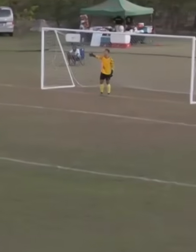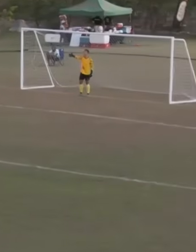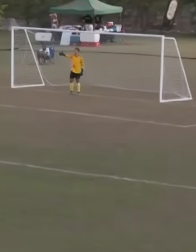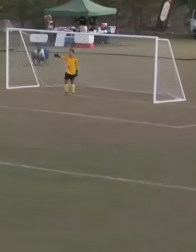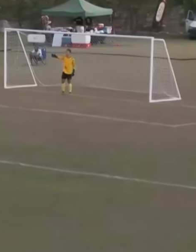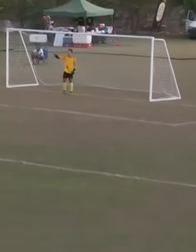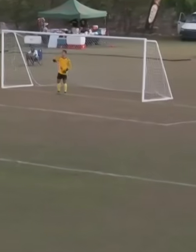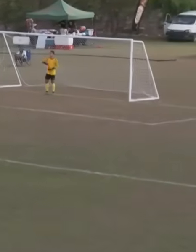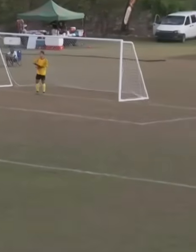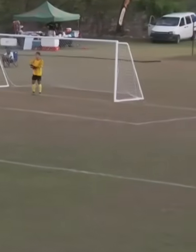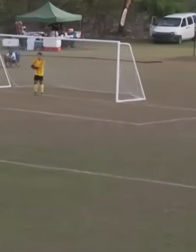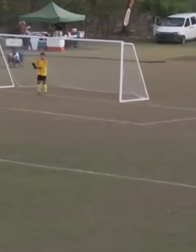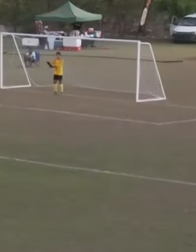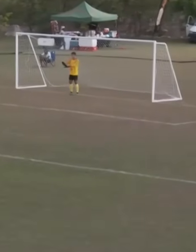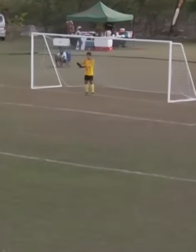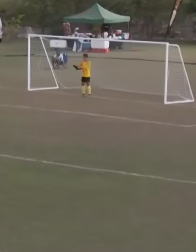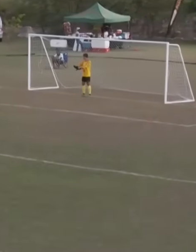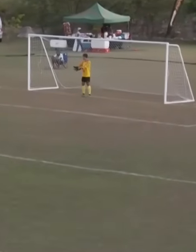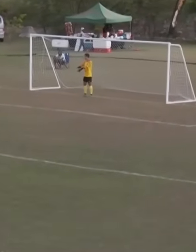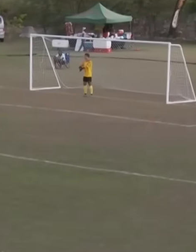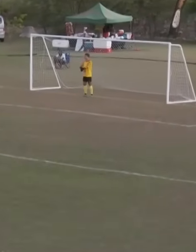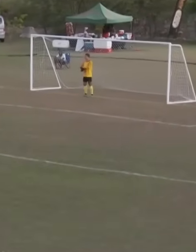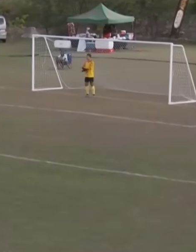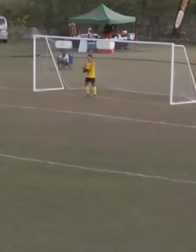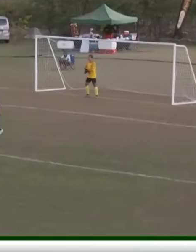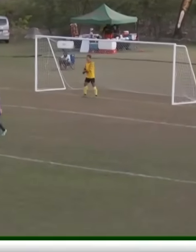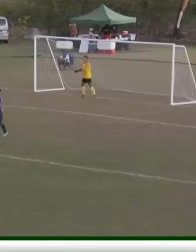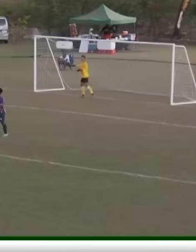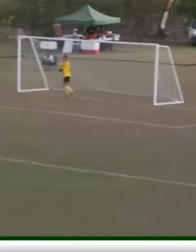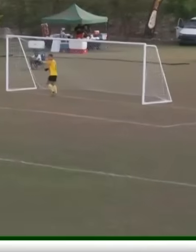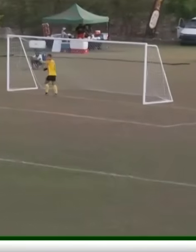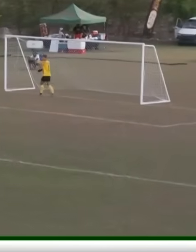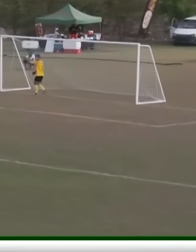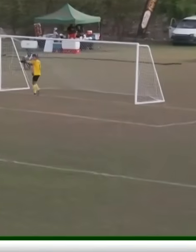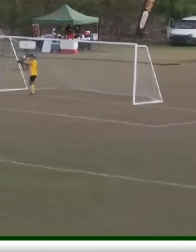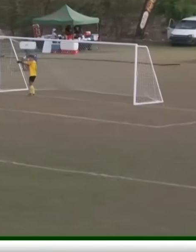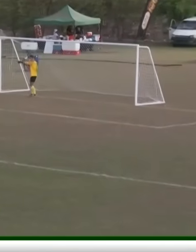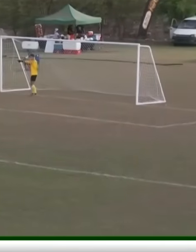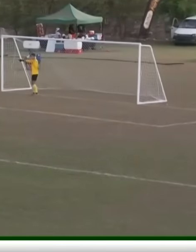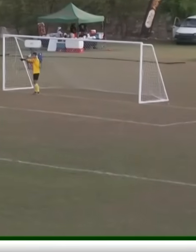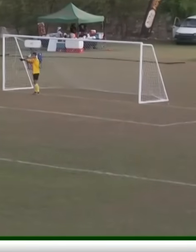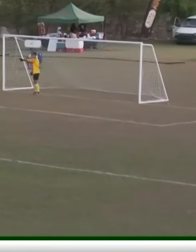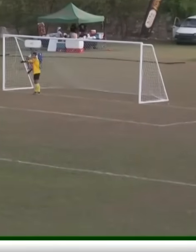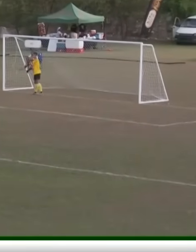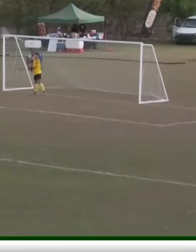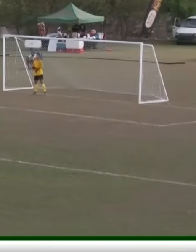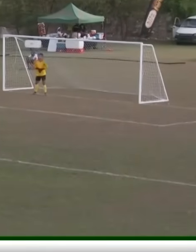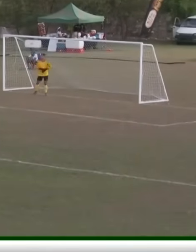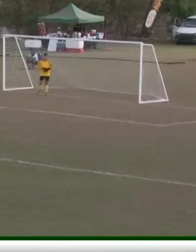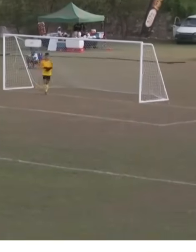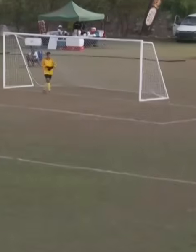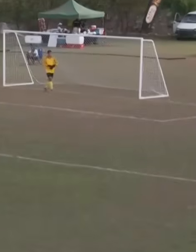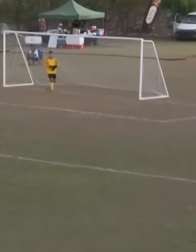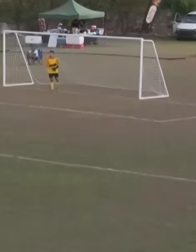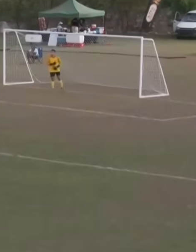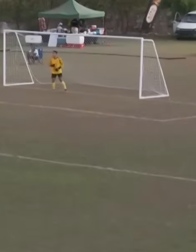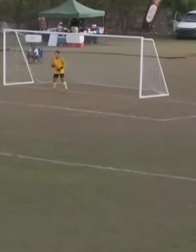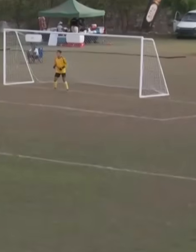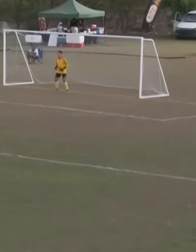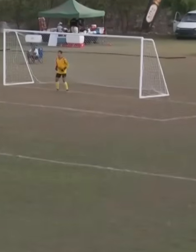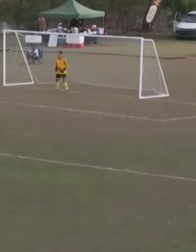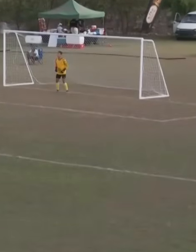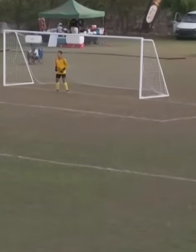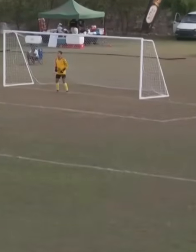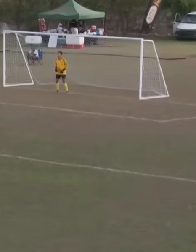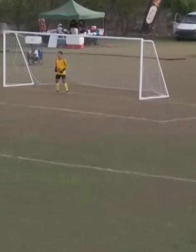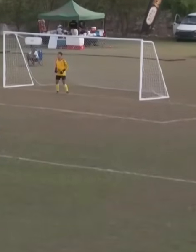Cup football action. A double-header at Brighton in St. Philip. The appetizer was a match featuring St. Andrew